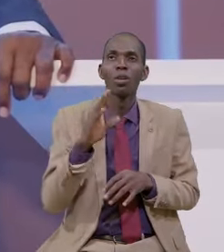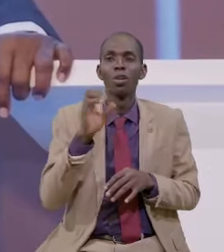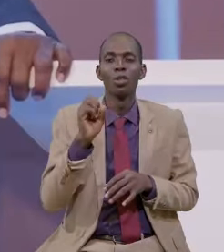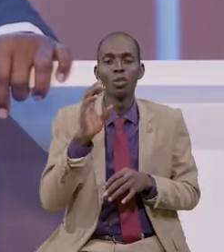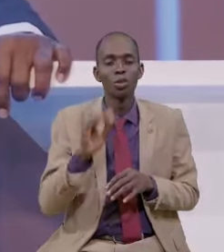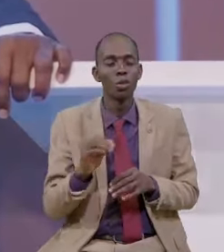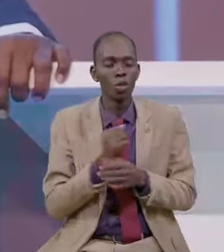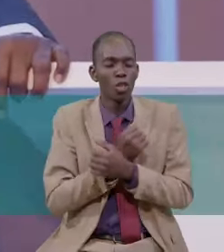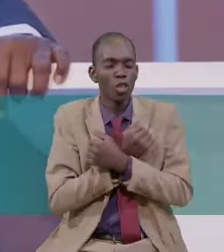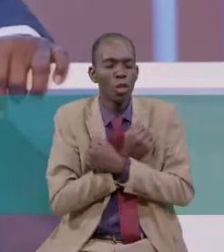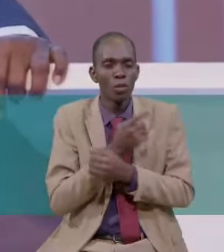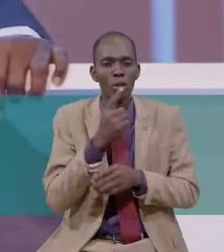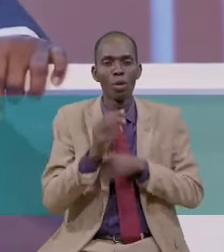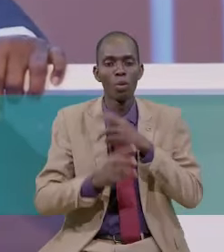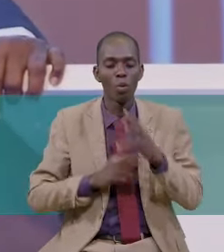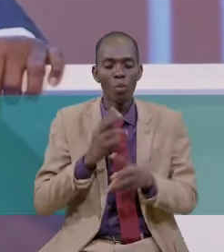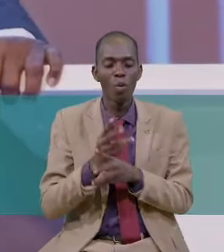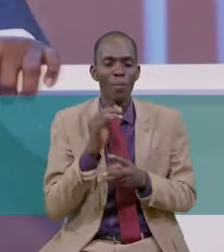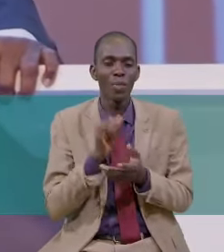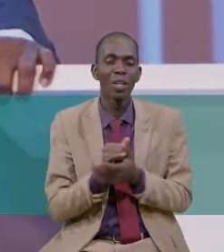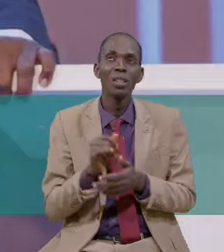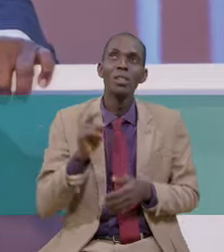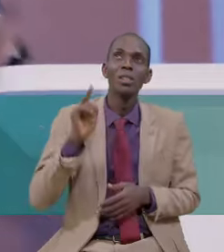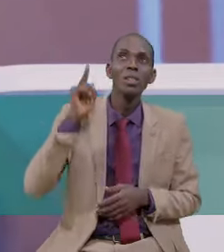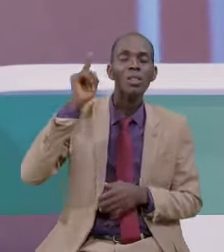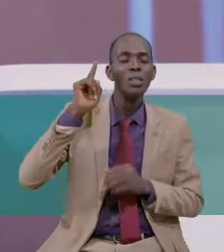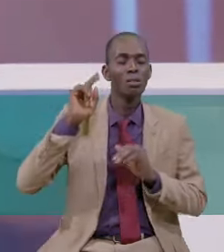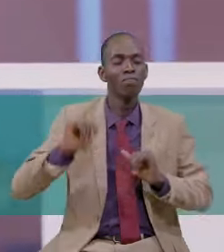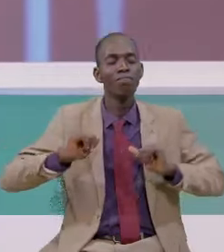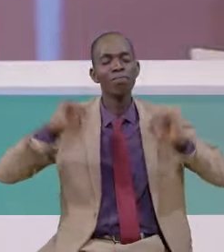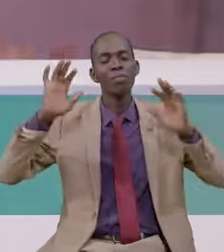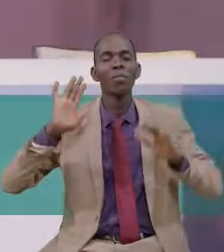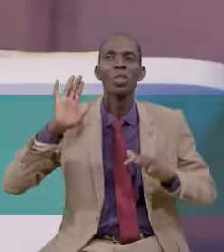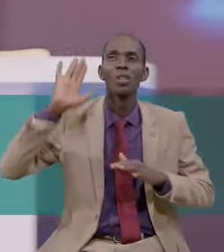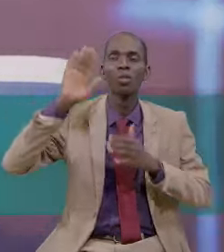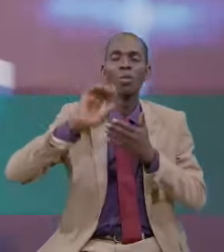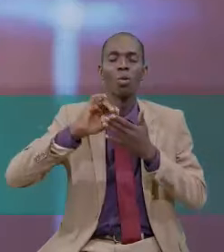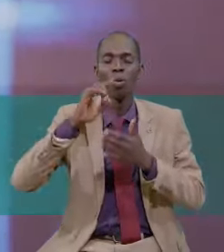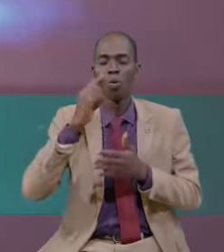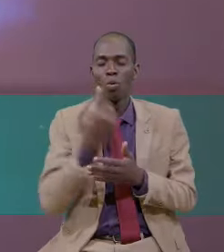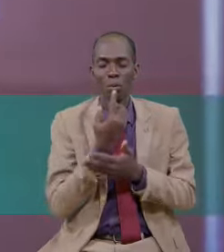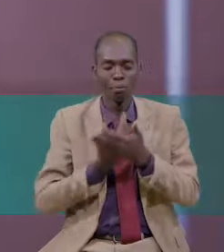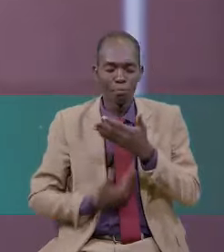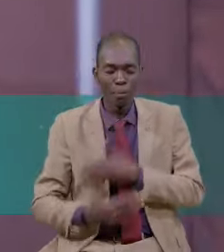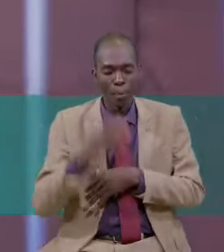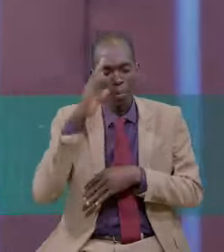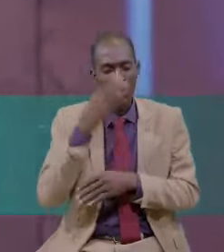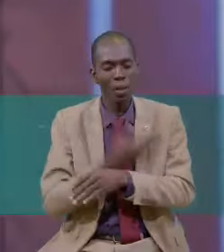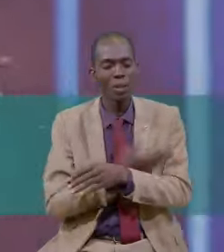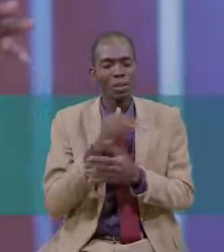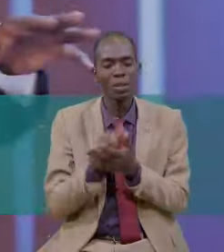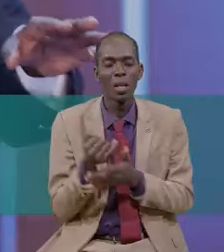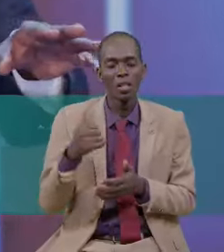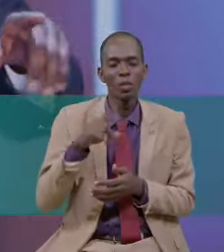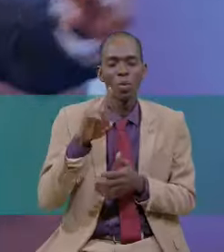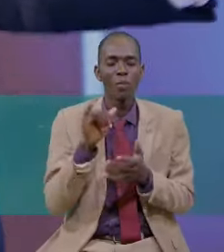world that he gave his only begotten son, that whosoever believeth in him will not